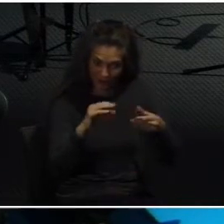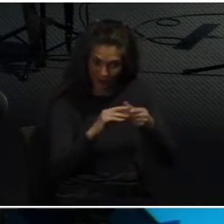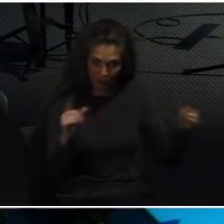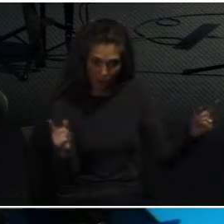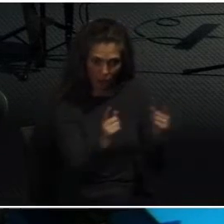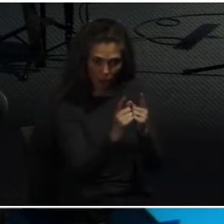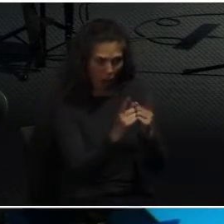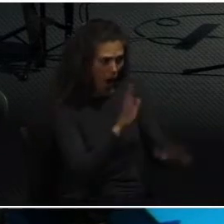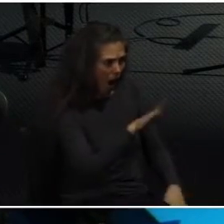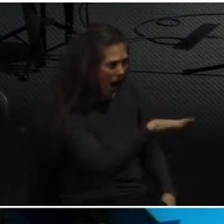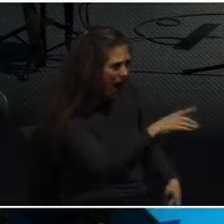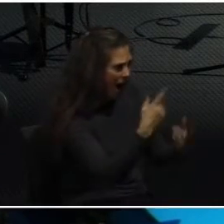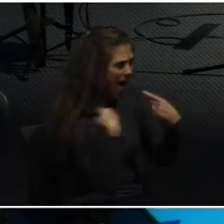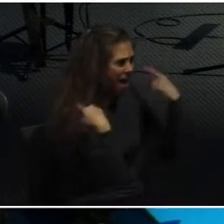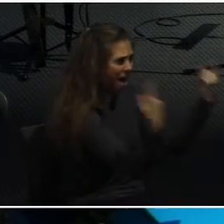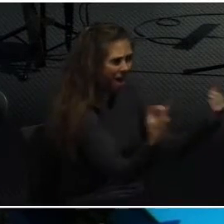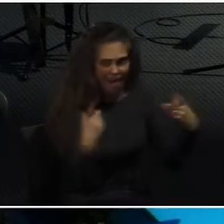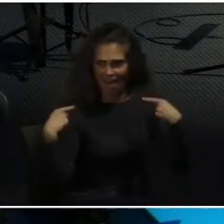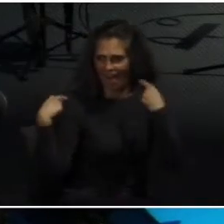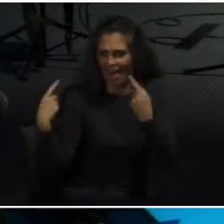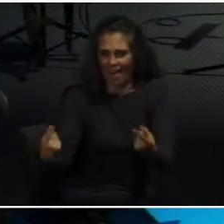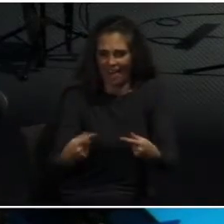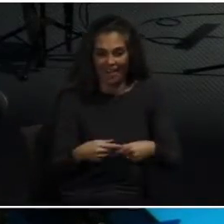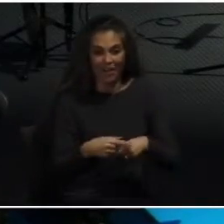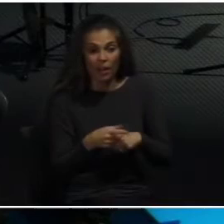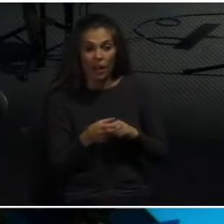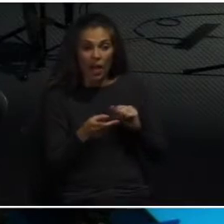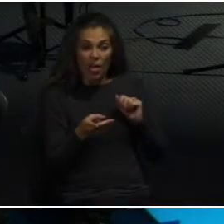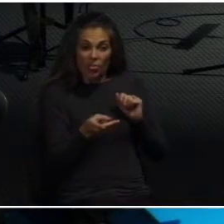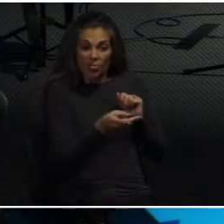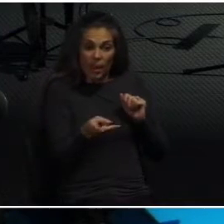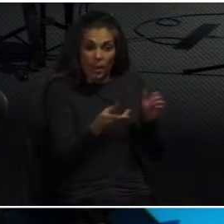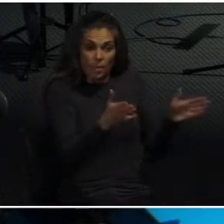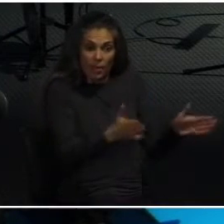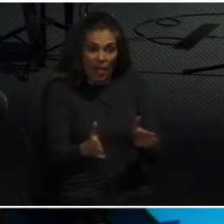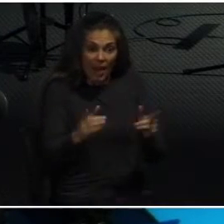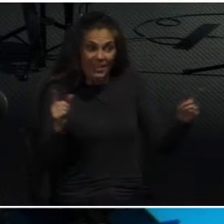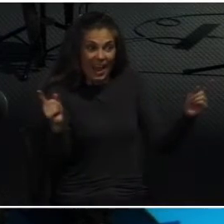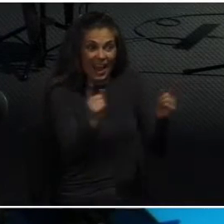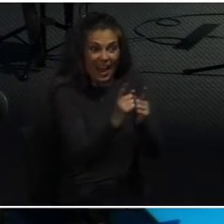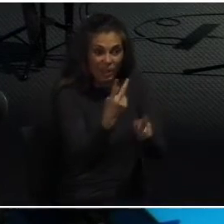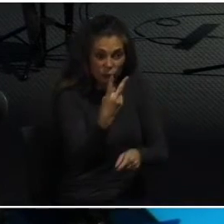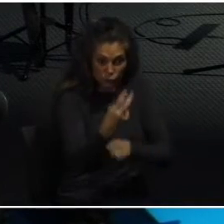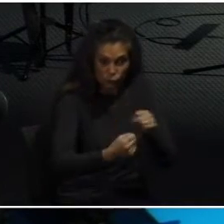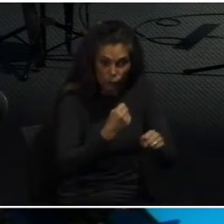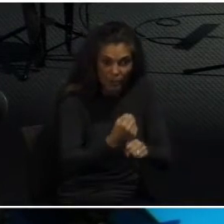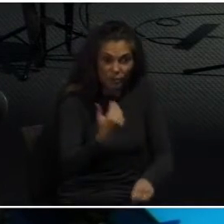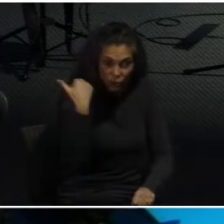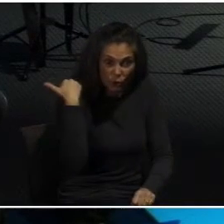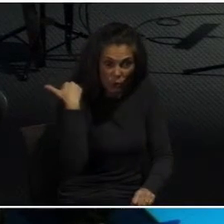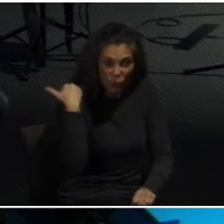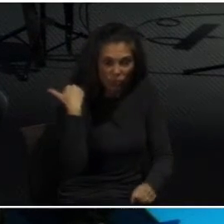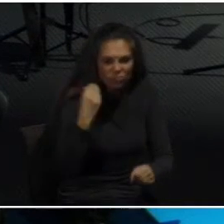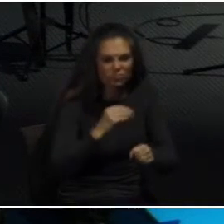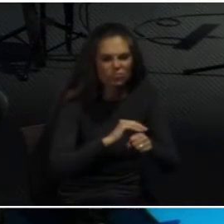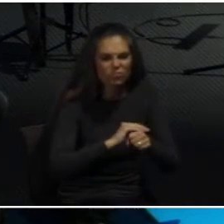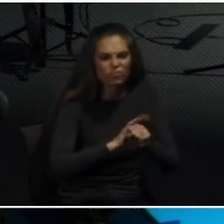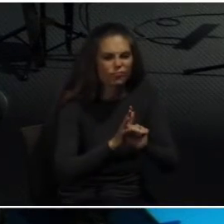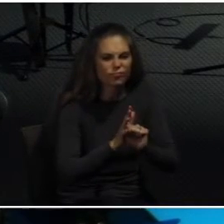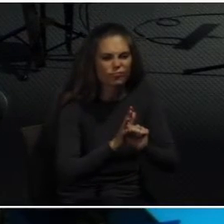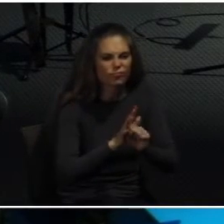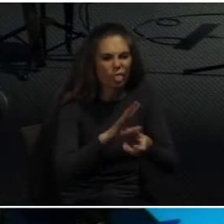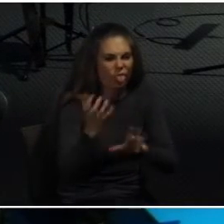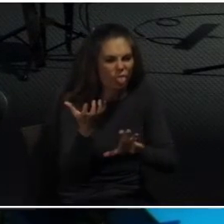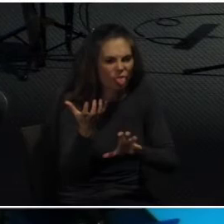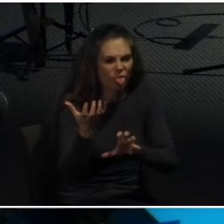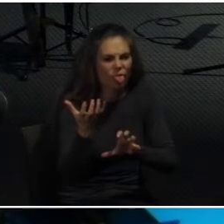were planning on doing it a couple of years ago. And COVID, of course, interrupted all of our lives. But so glad that that could